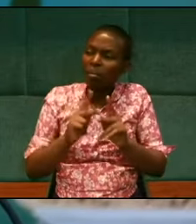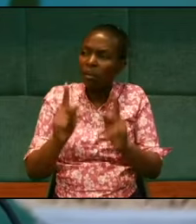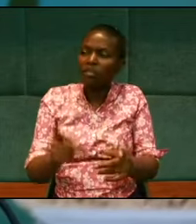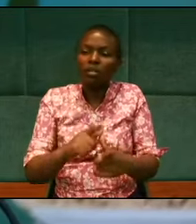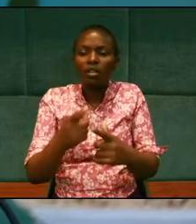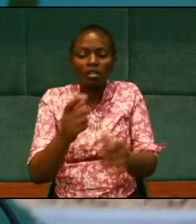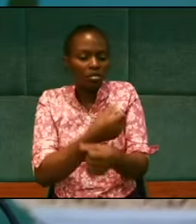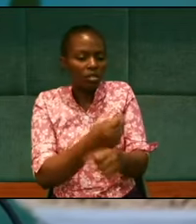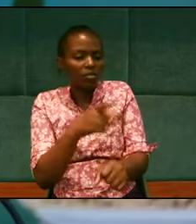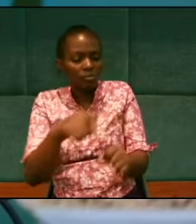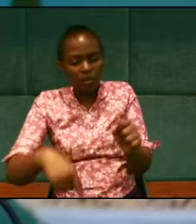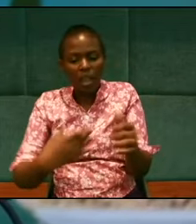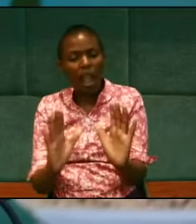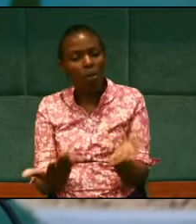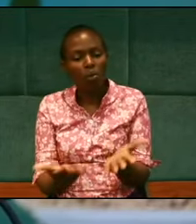heartache.